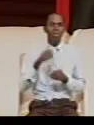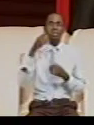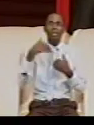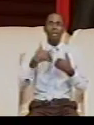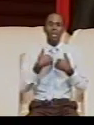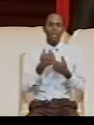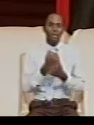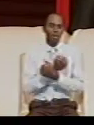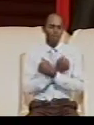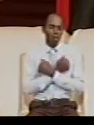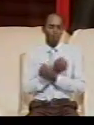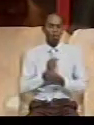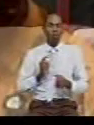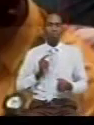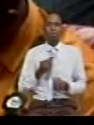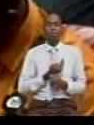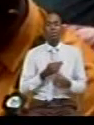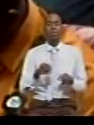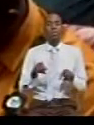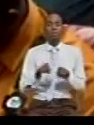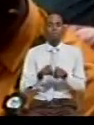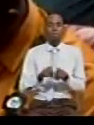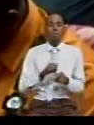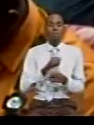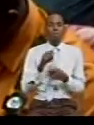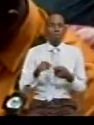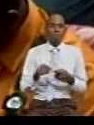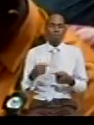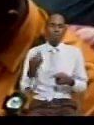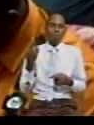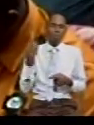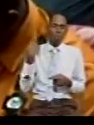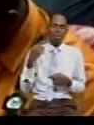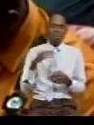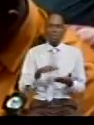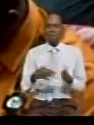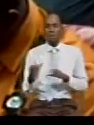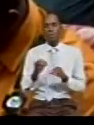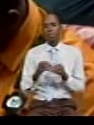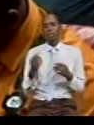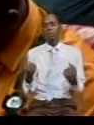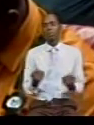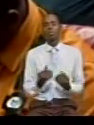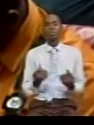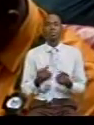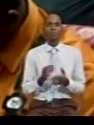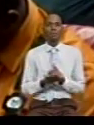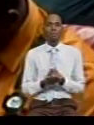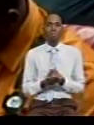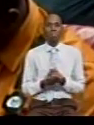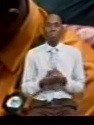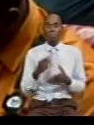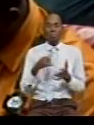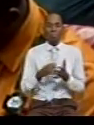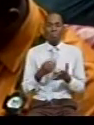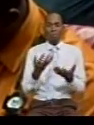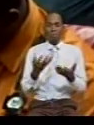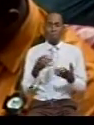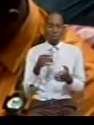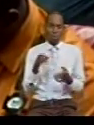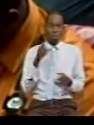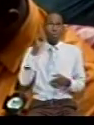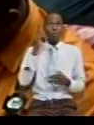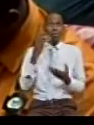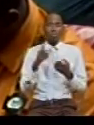even when we were dead in sins. It's going back to that again. He wants you to understand.